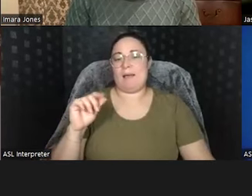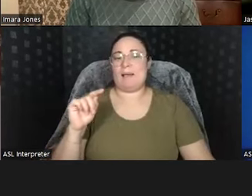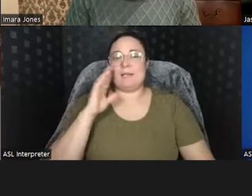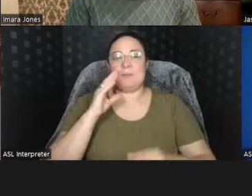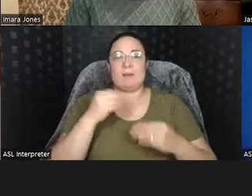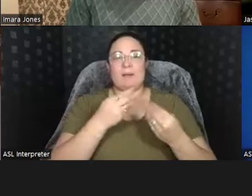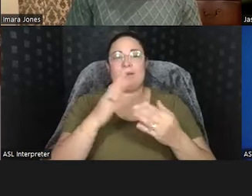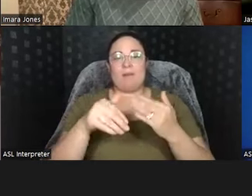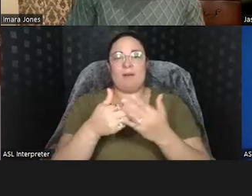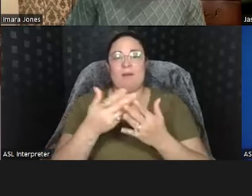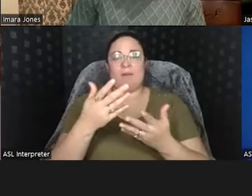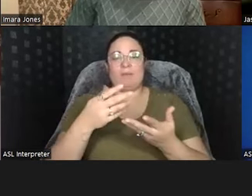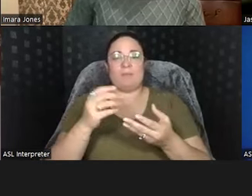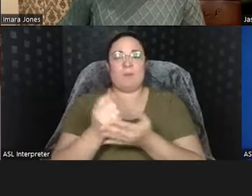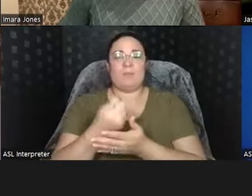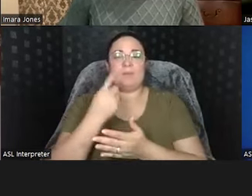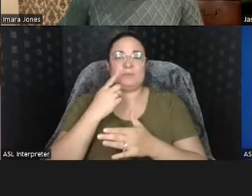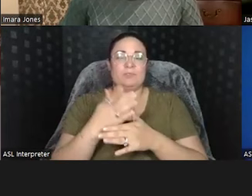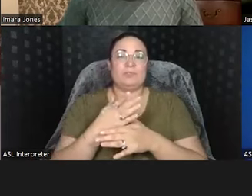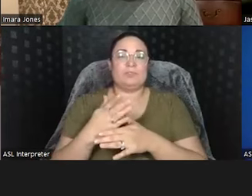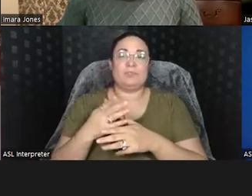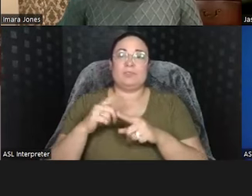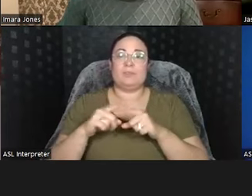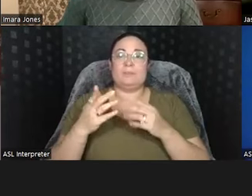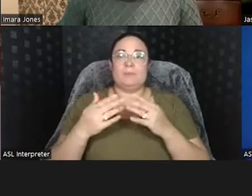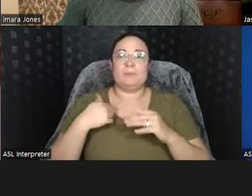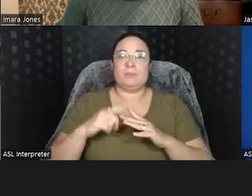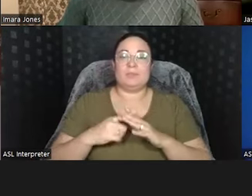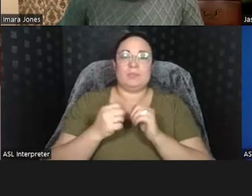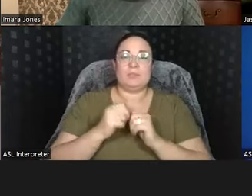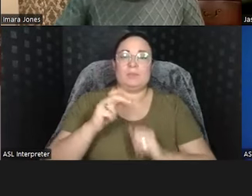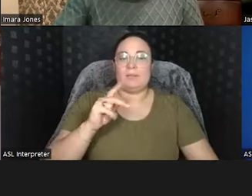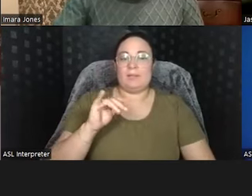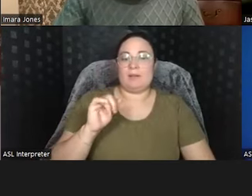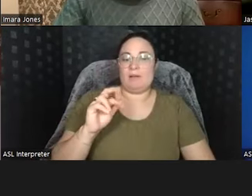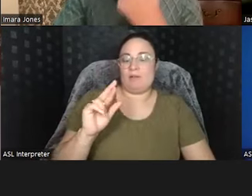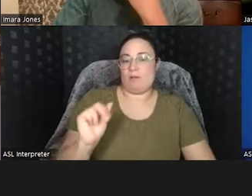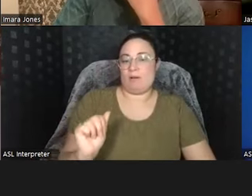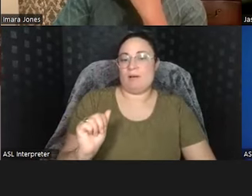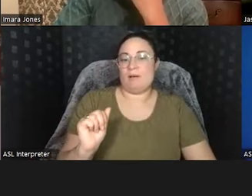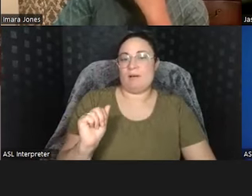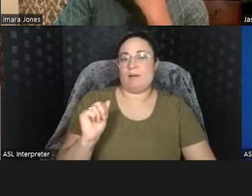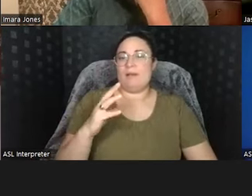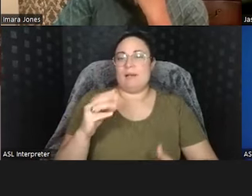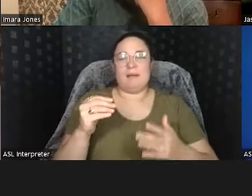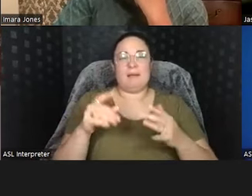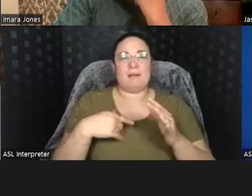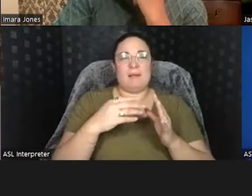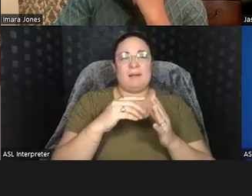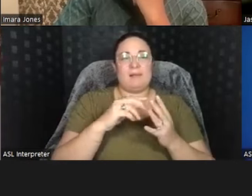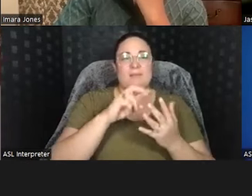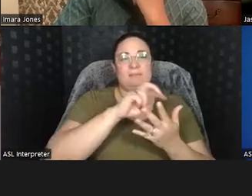opportunity to share. Maybe we can start with Kiara and sort of going around